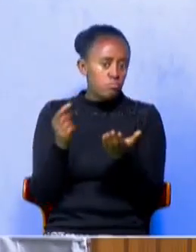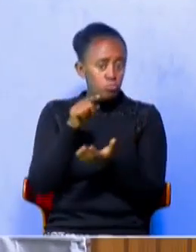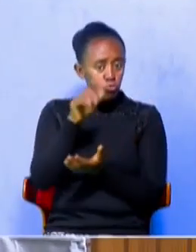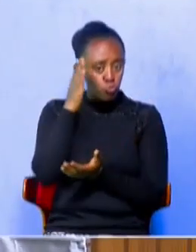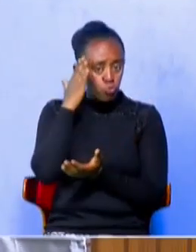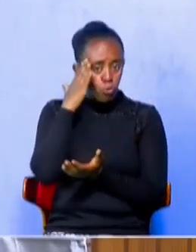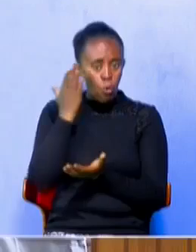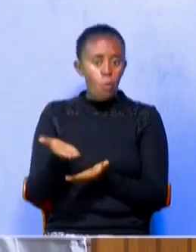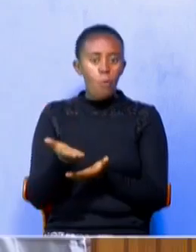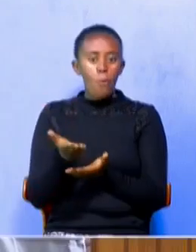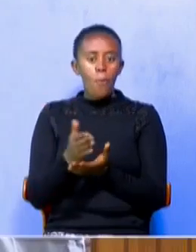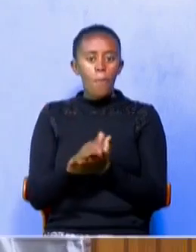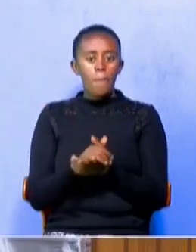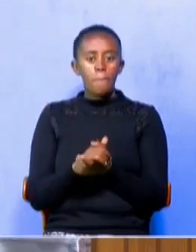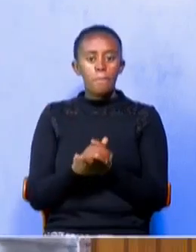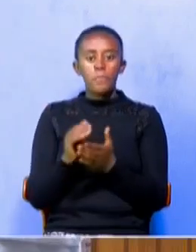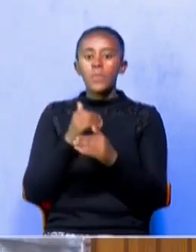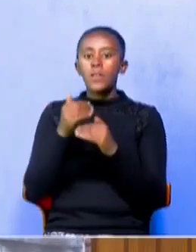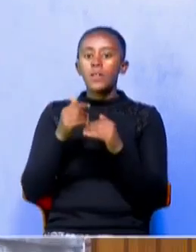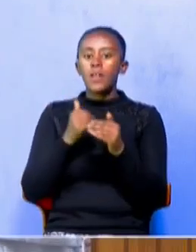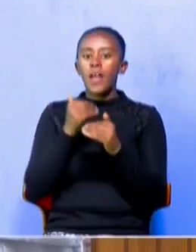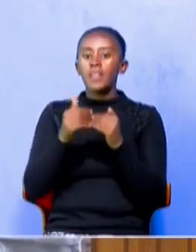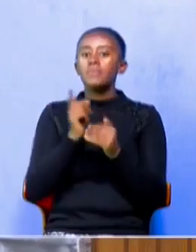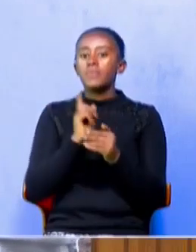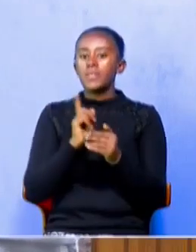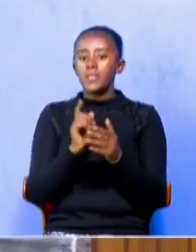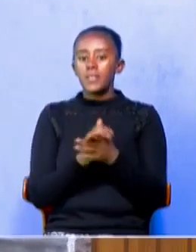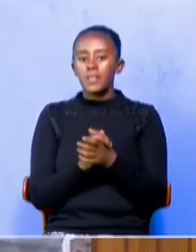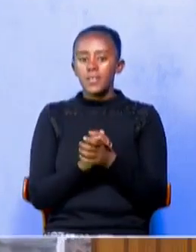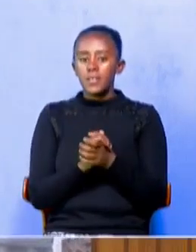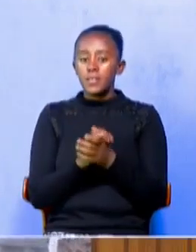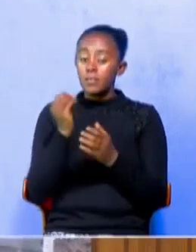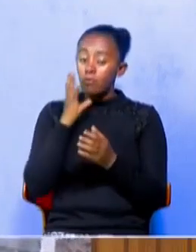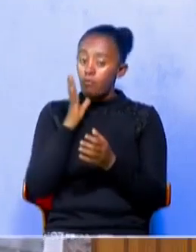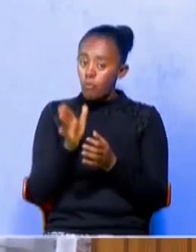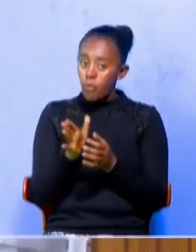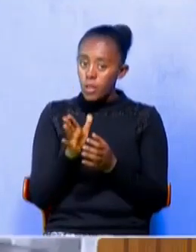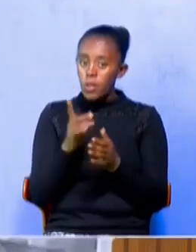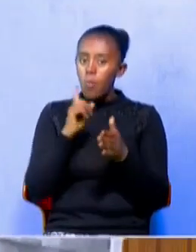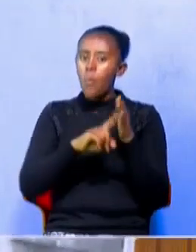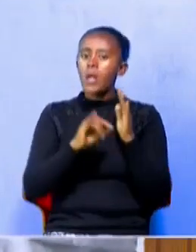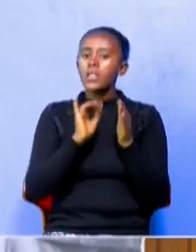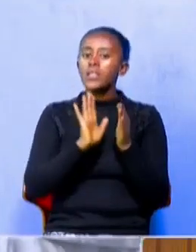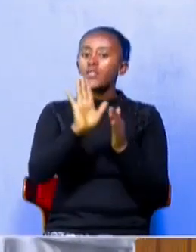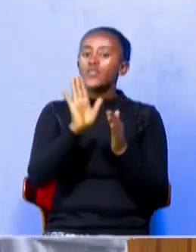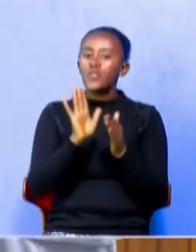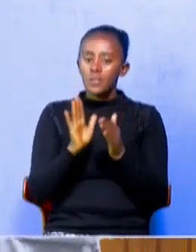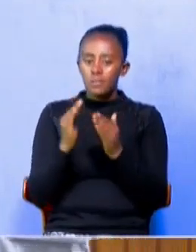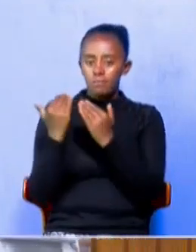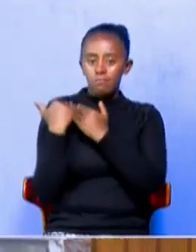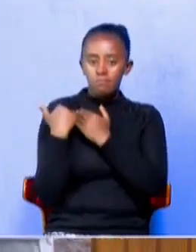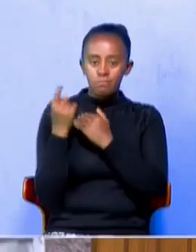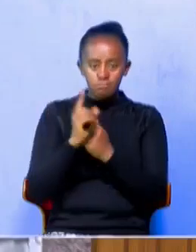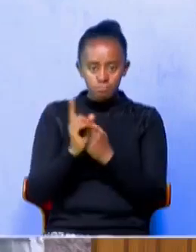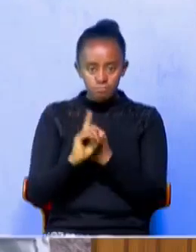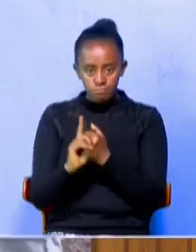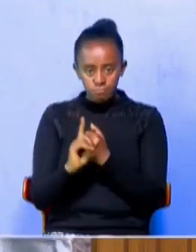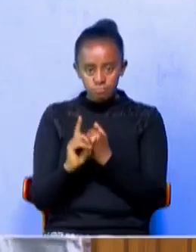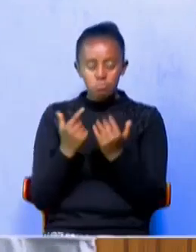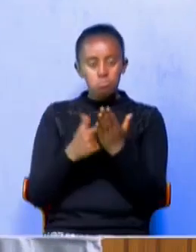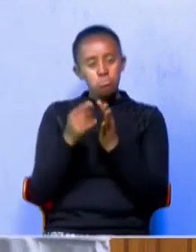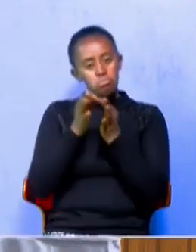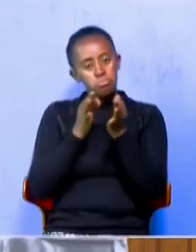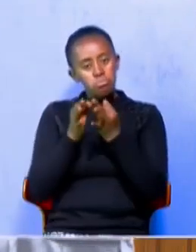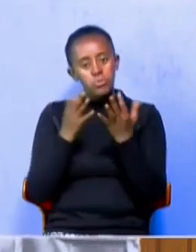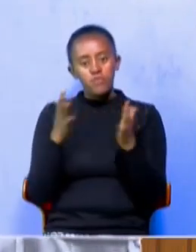know. And then what comes next? Don't forget that. What is his position? What is the position that I have mentioned so